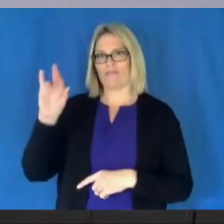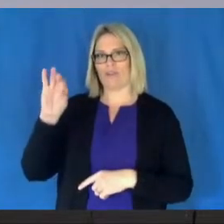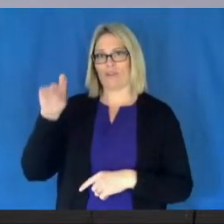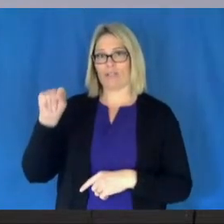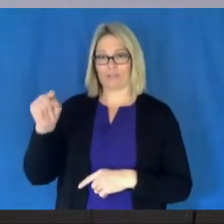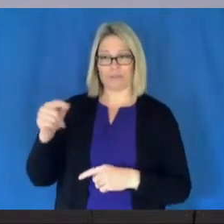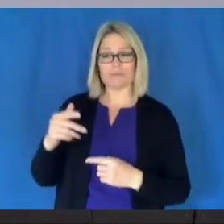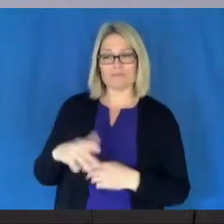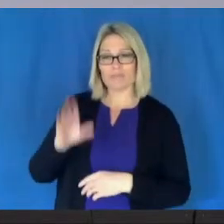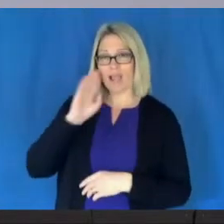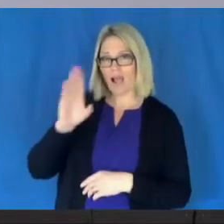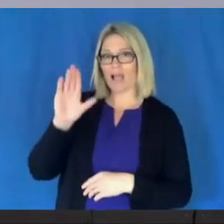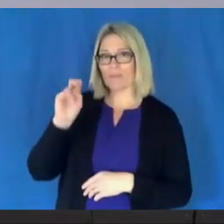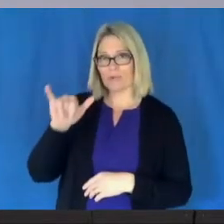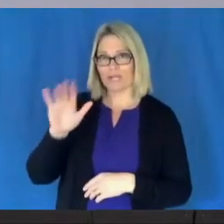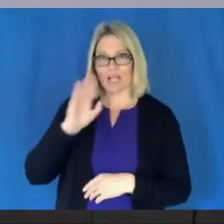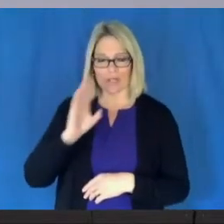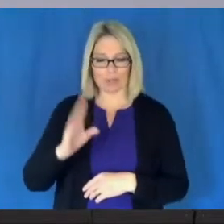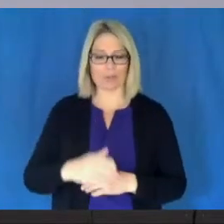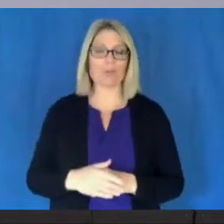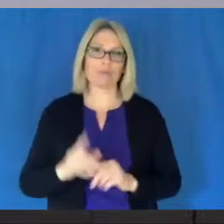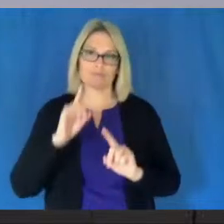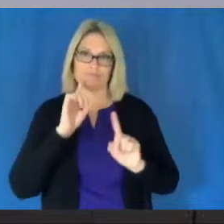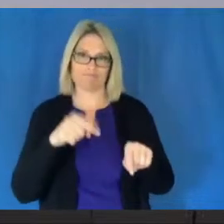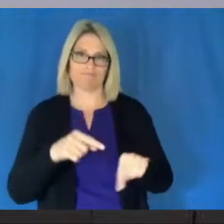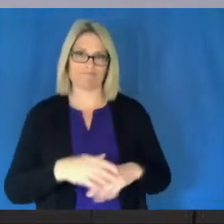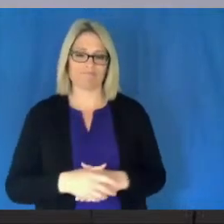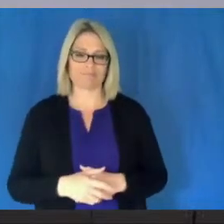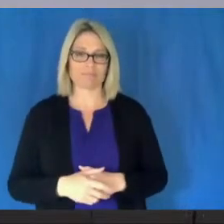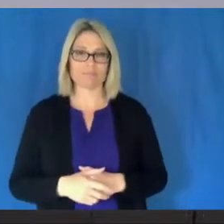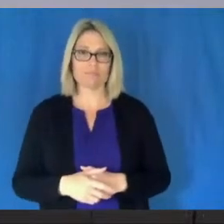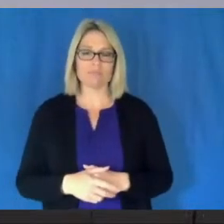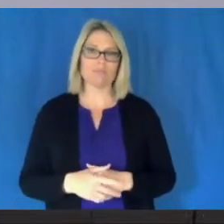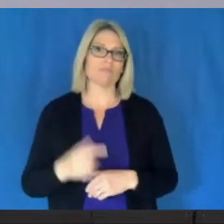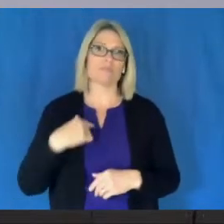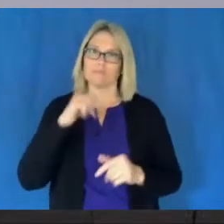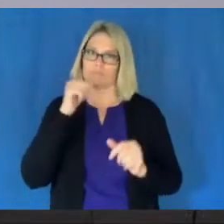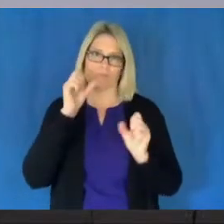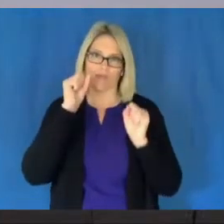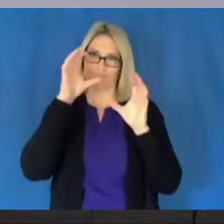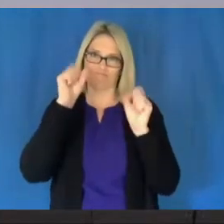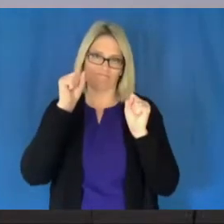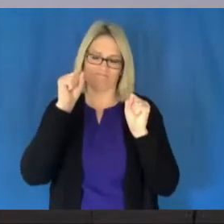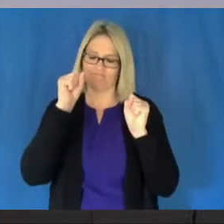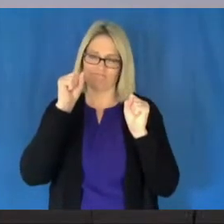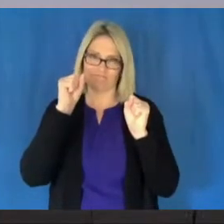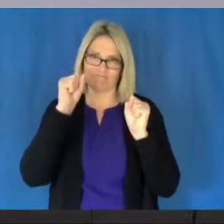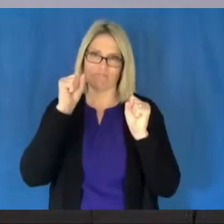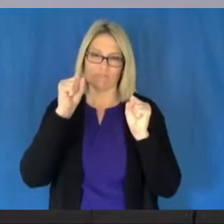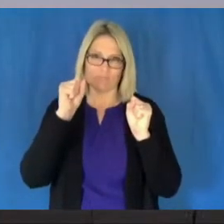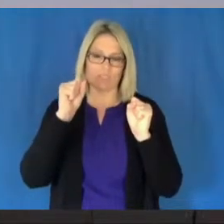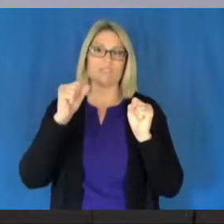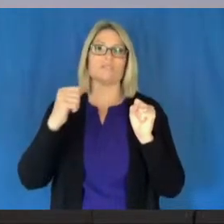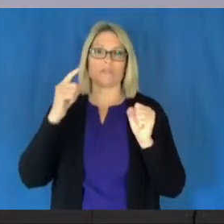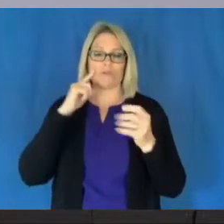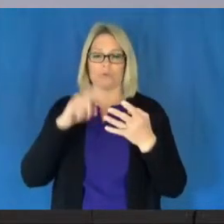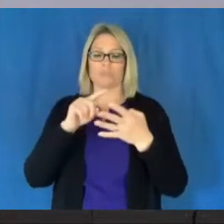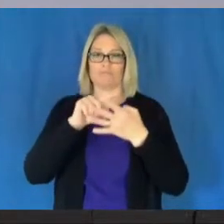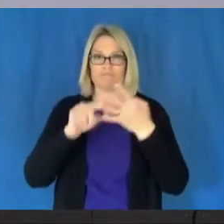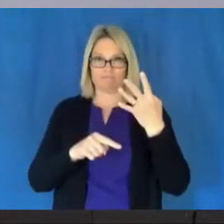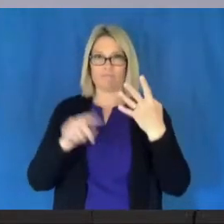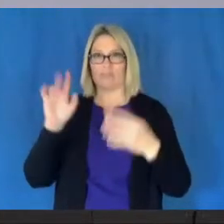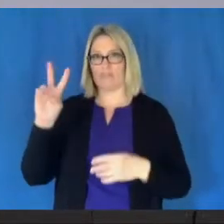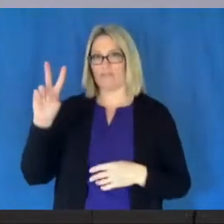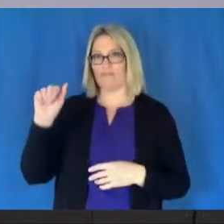Hi, Brittany. So I think, first of all, I'm not surprised to see additional variants. We know that